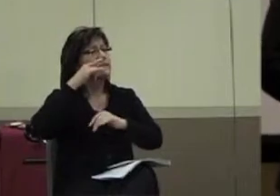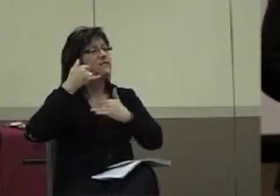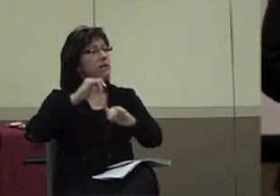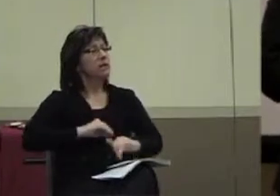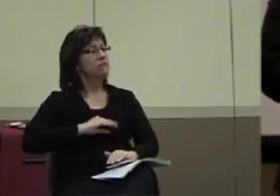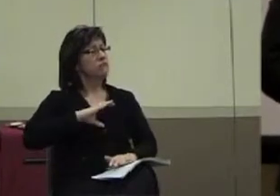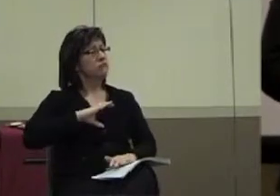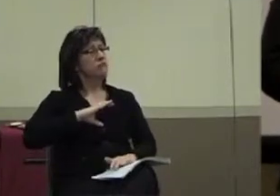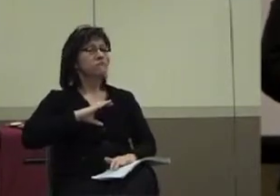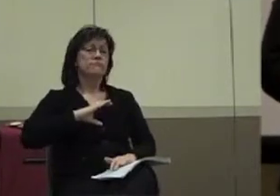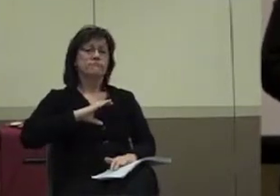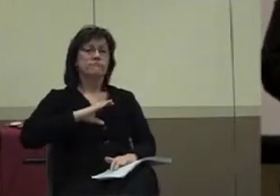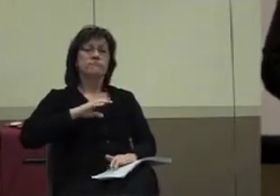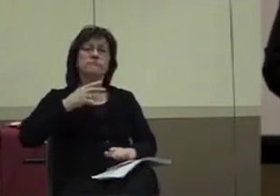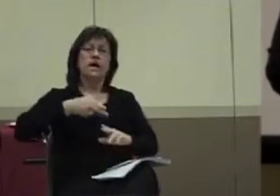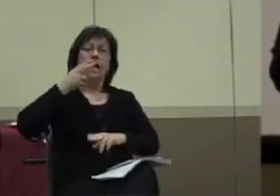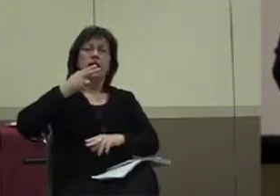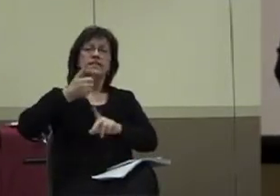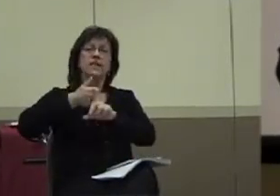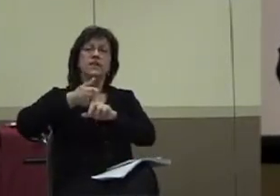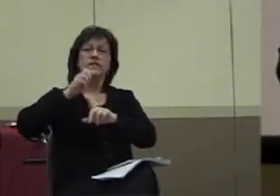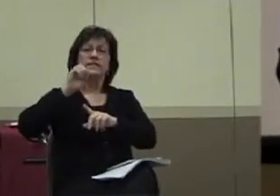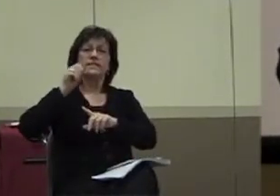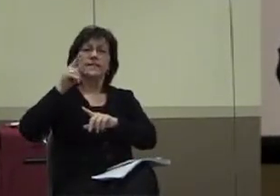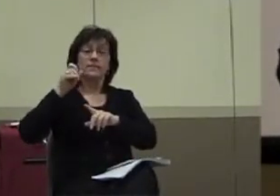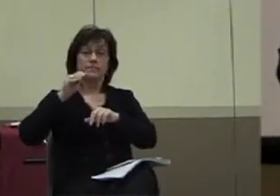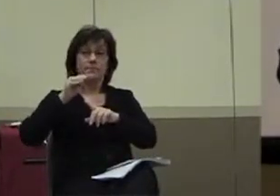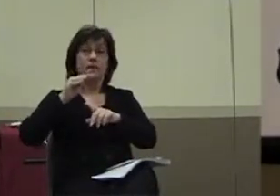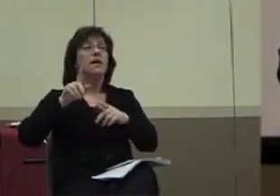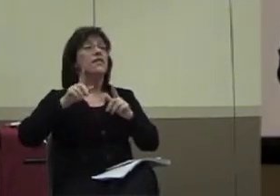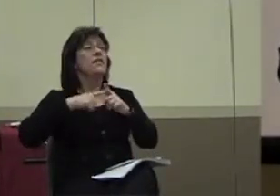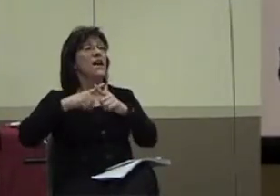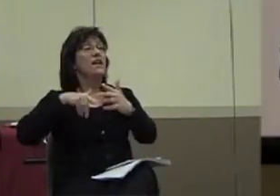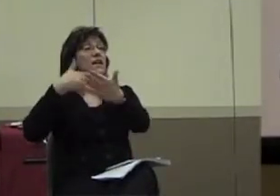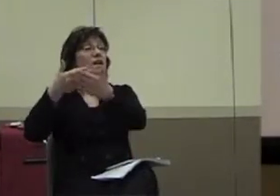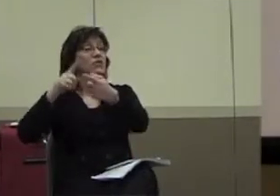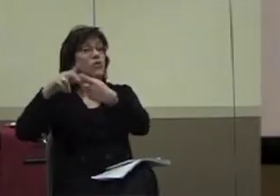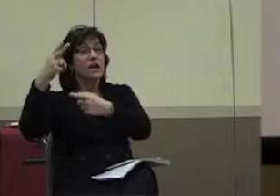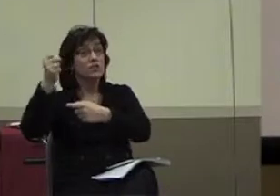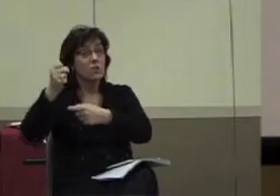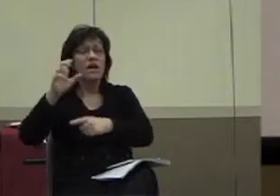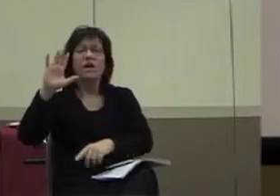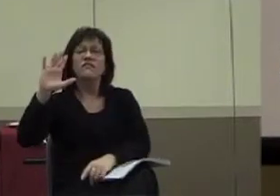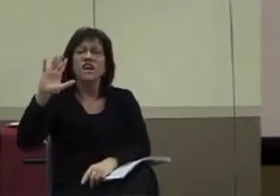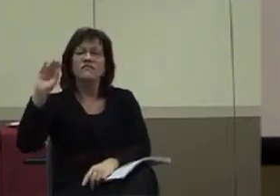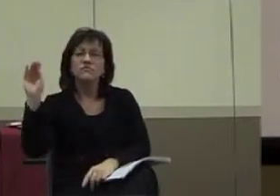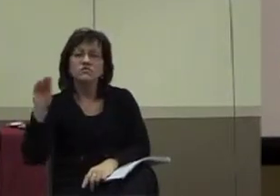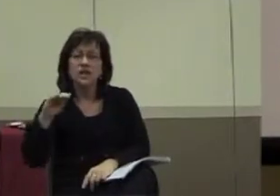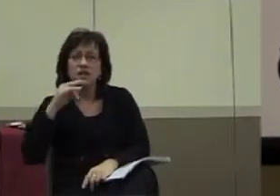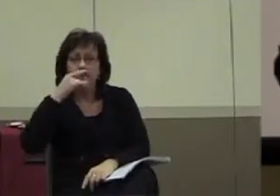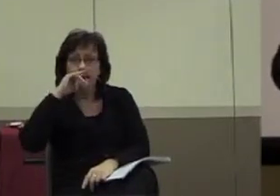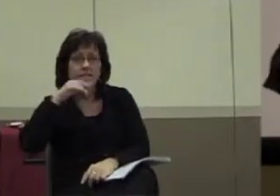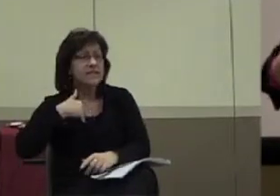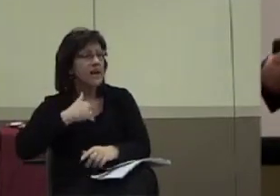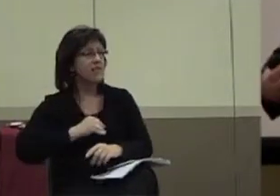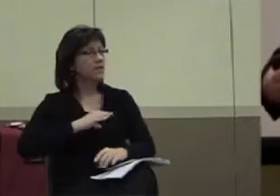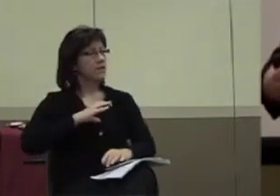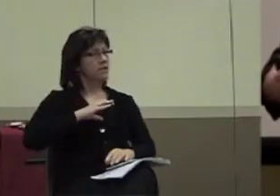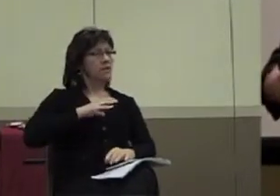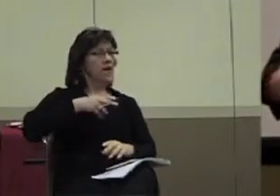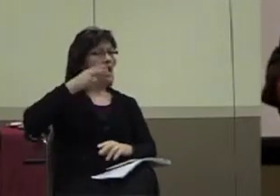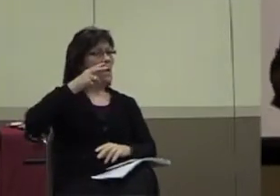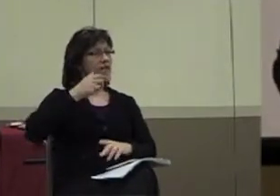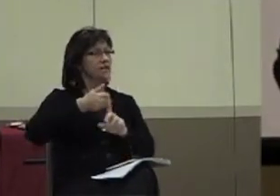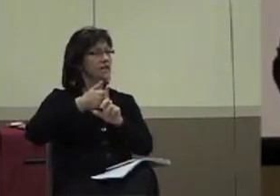school, 5% of the kids have high self-esteem. So somewhere along the line, self-esteem gets